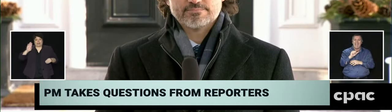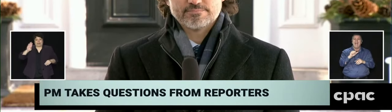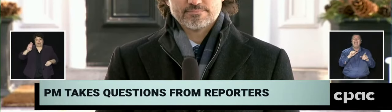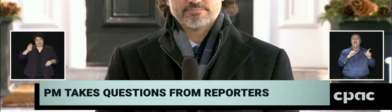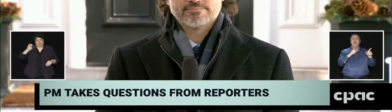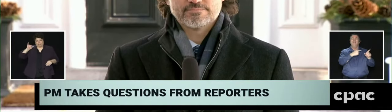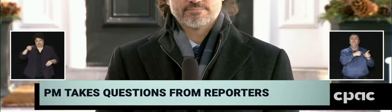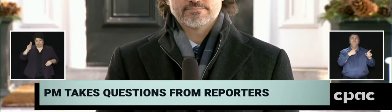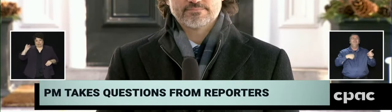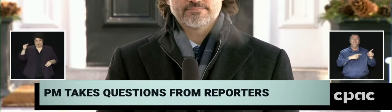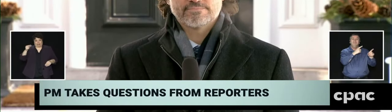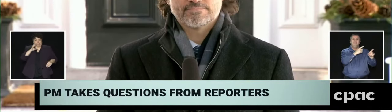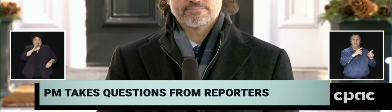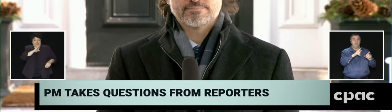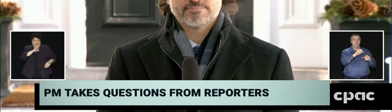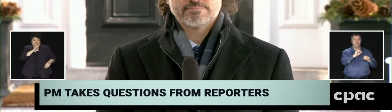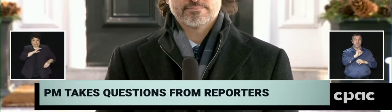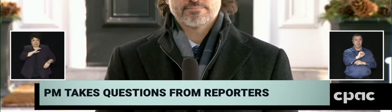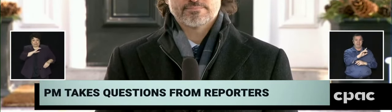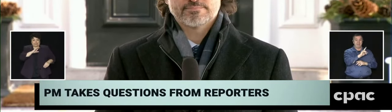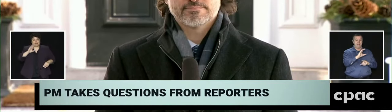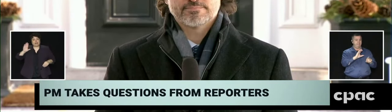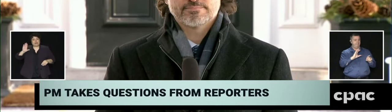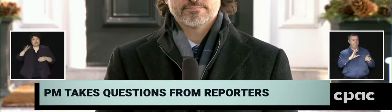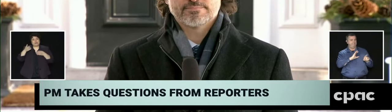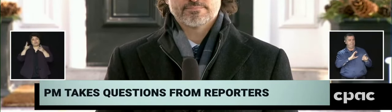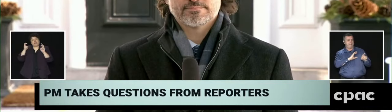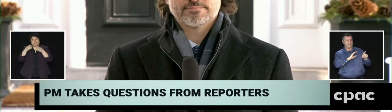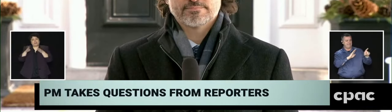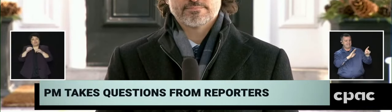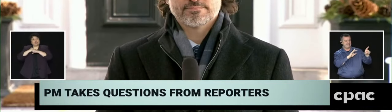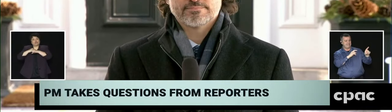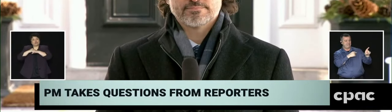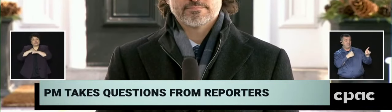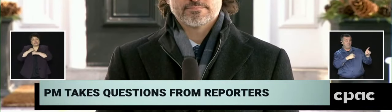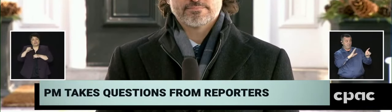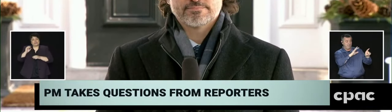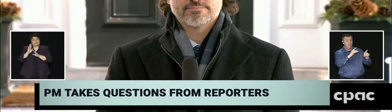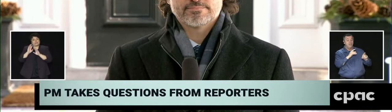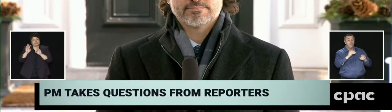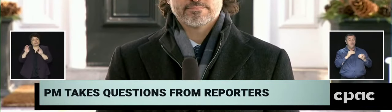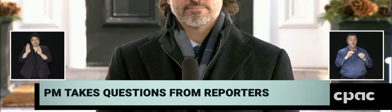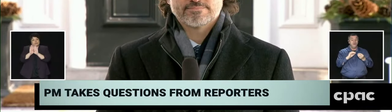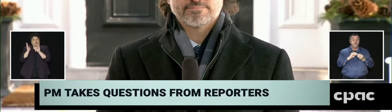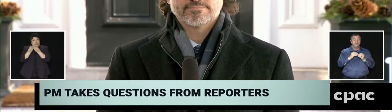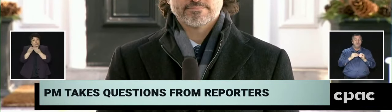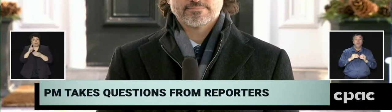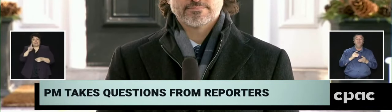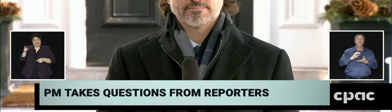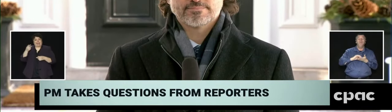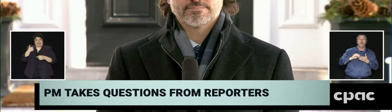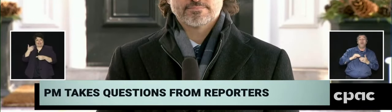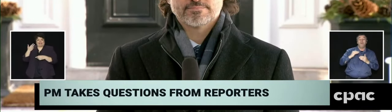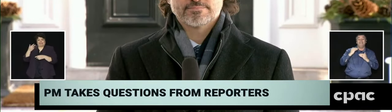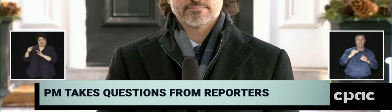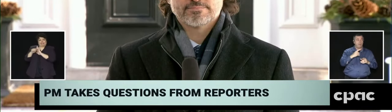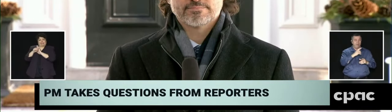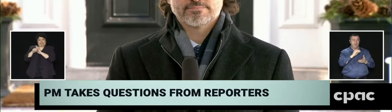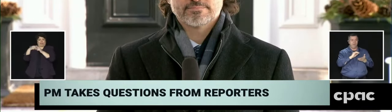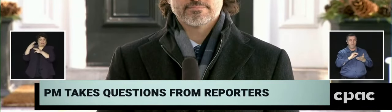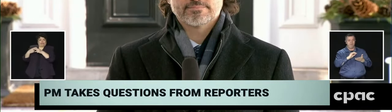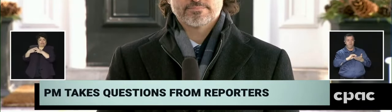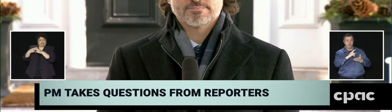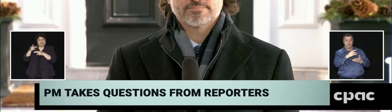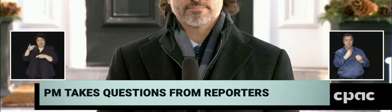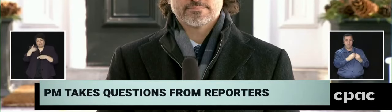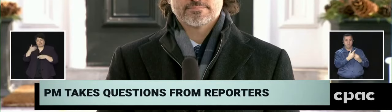Security Bureau. And now this Public Security Bureau, of course, has quite a reputation. It's been accused of torture by human rights